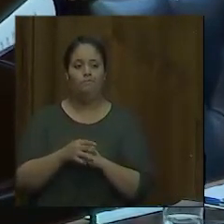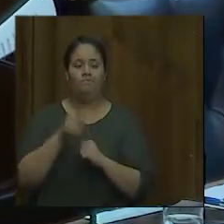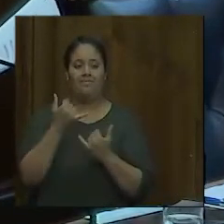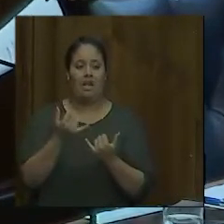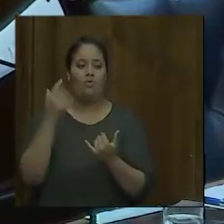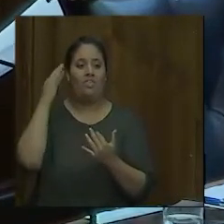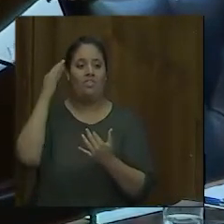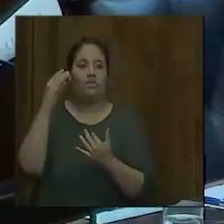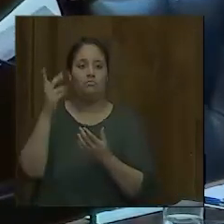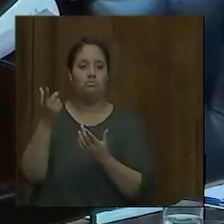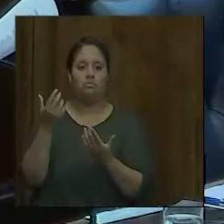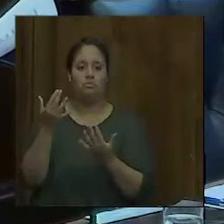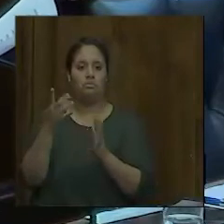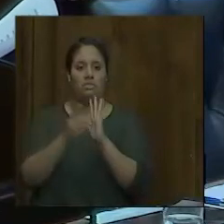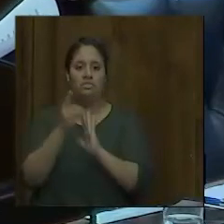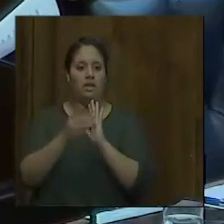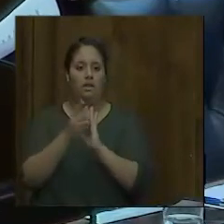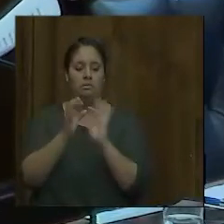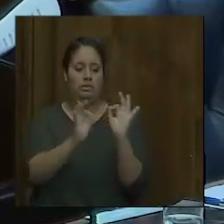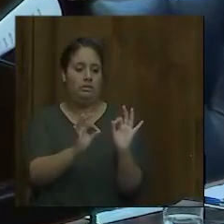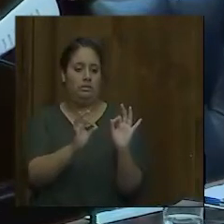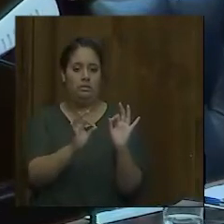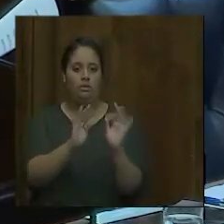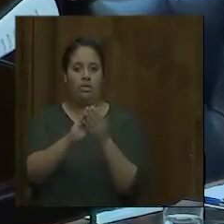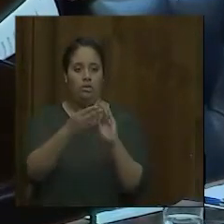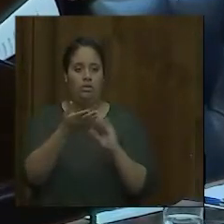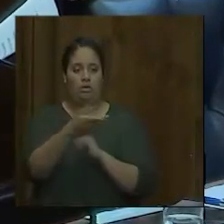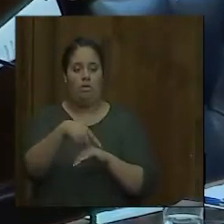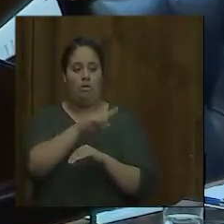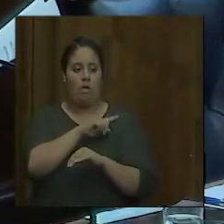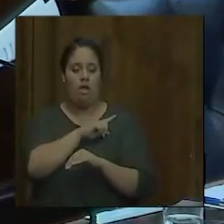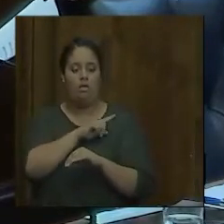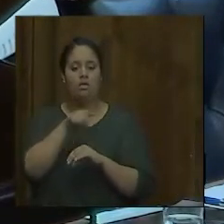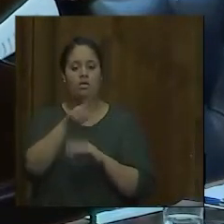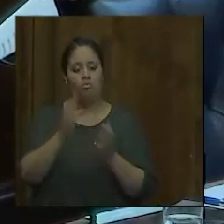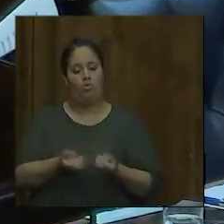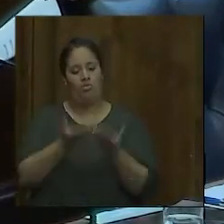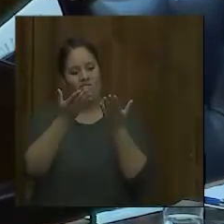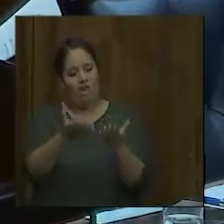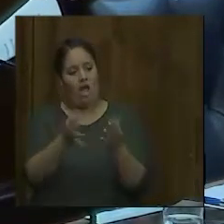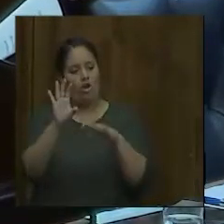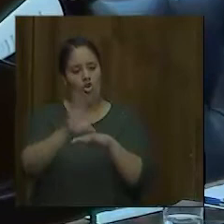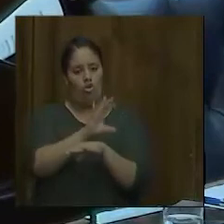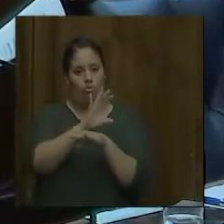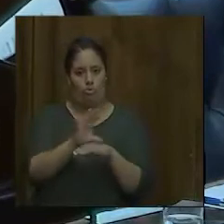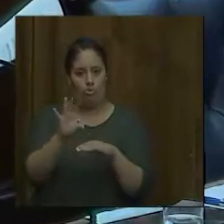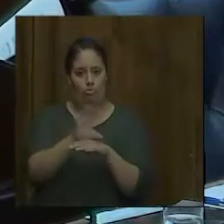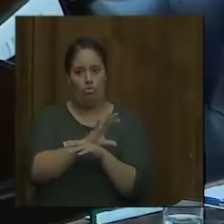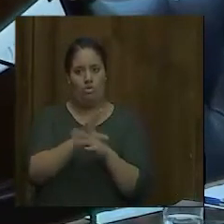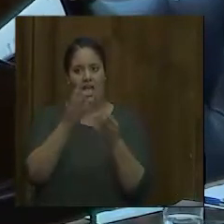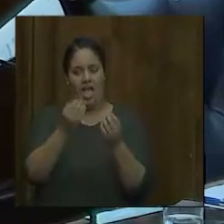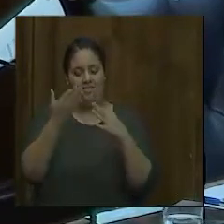thinking of developing such communities in terms of providing them with computers,